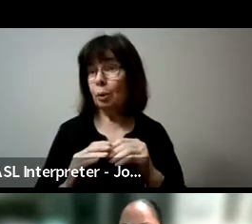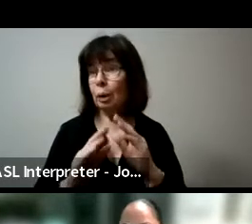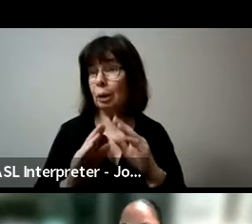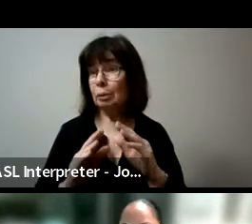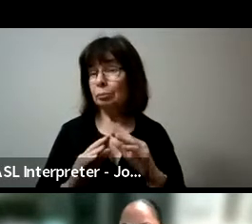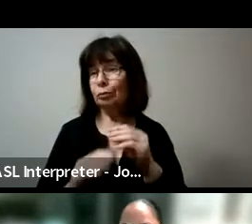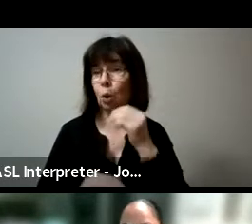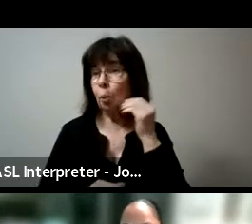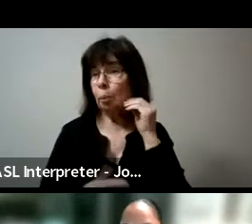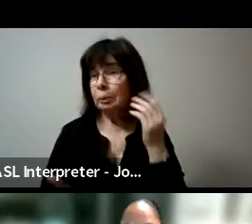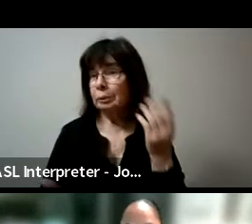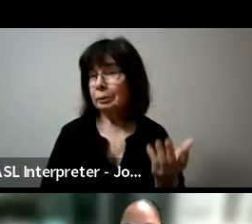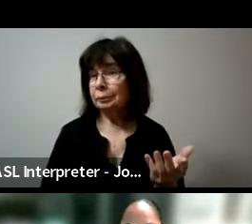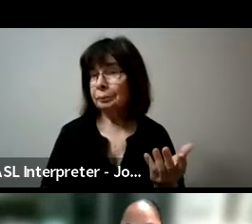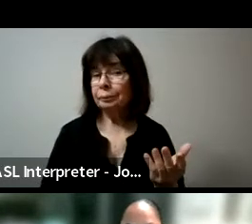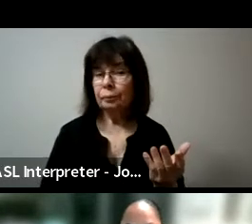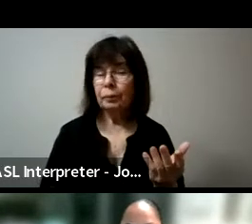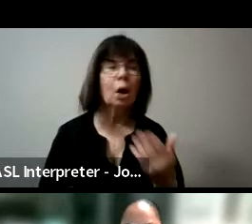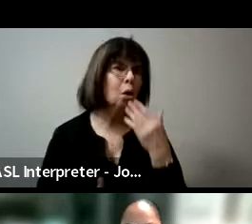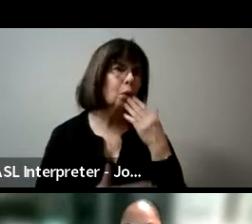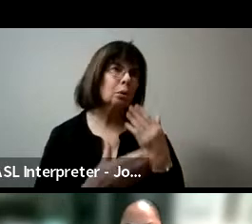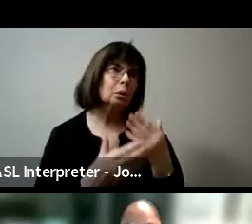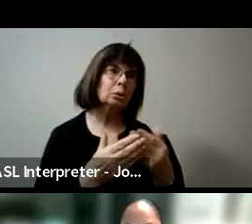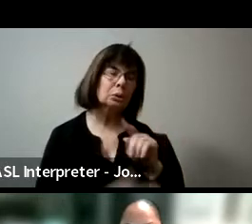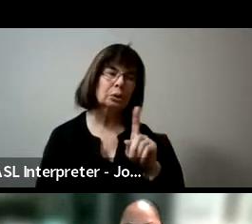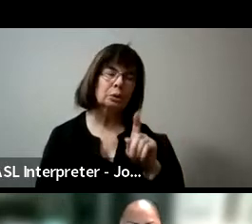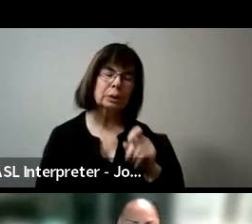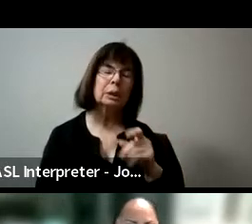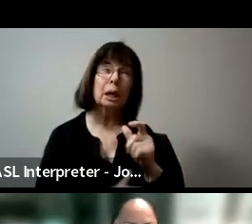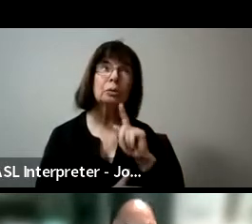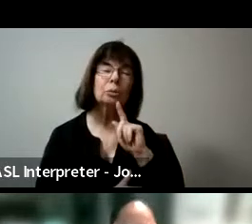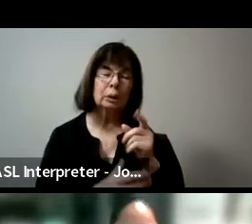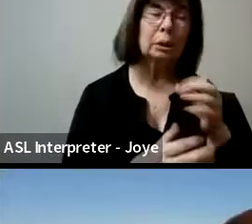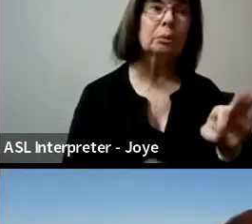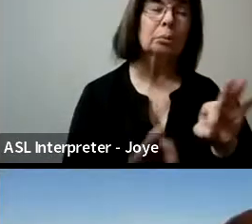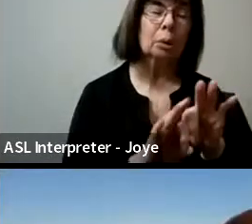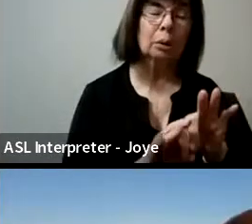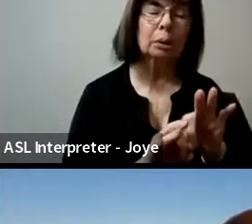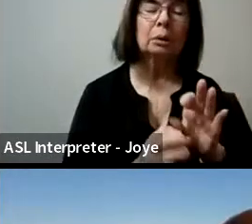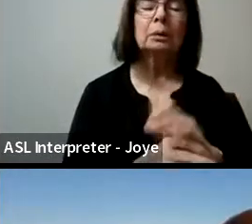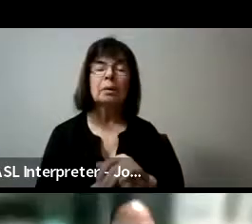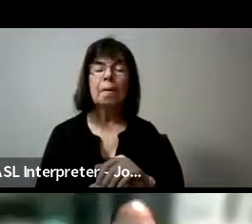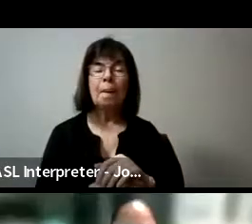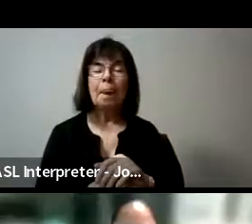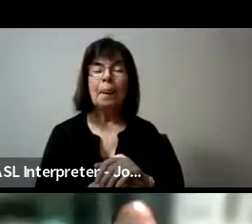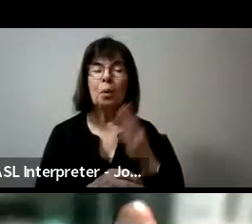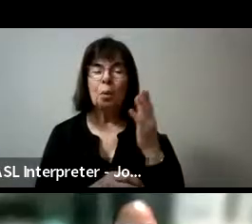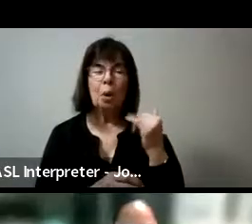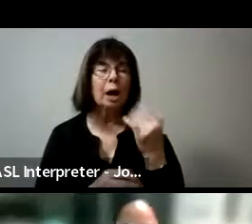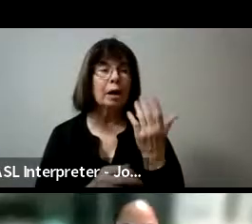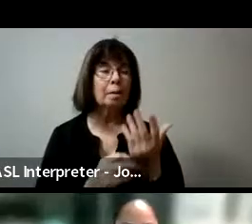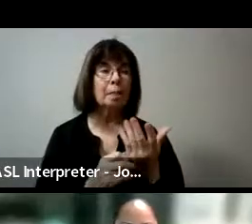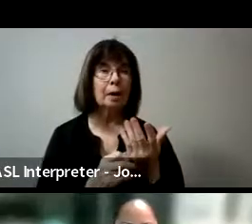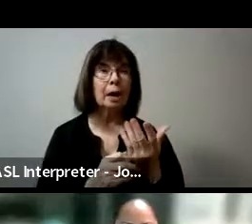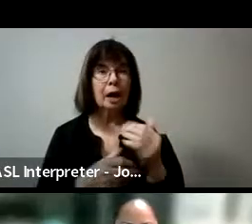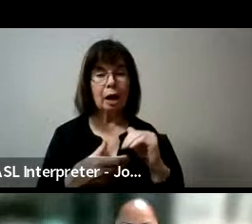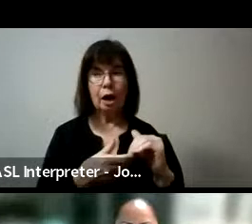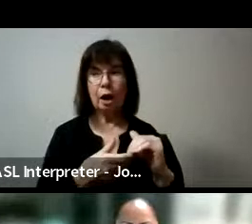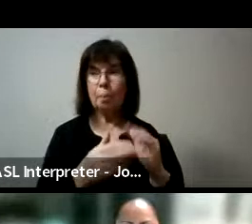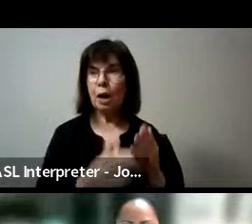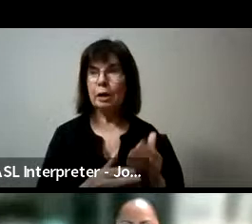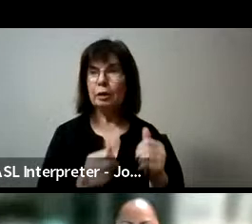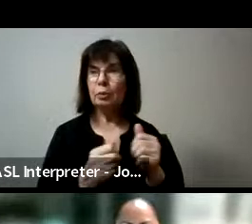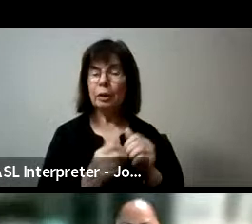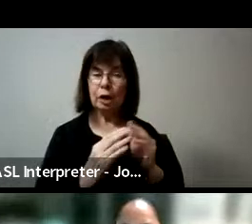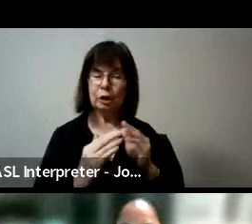good question, and really a big part of why the outreach, the partnership with our community partners